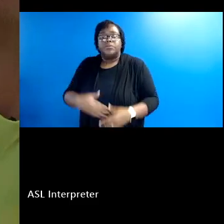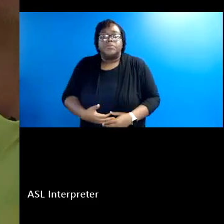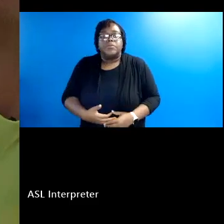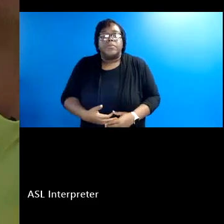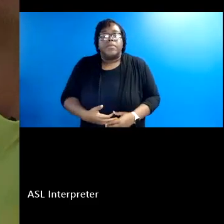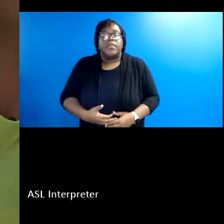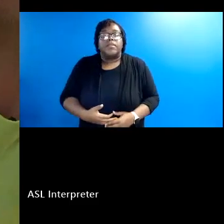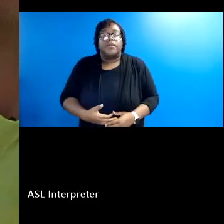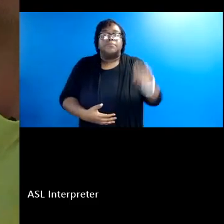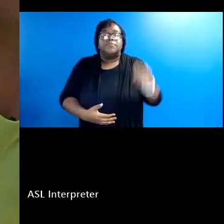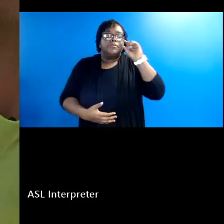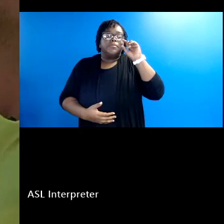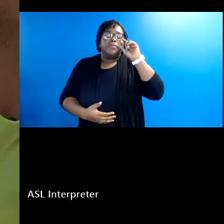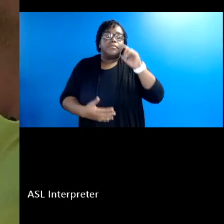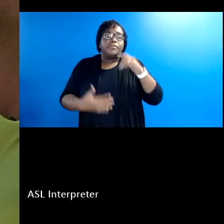We